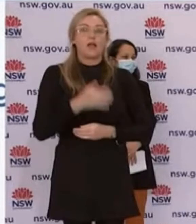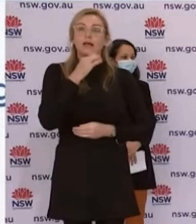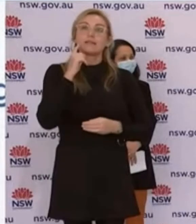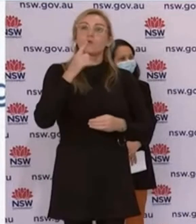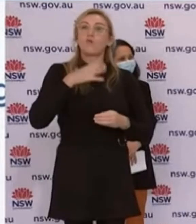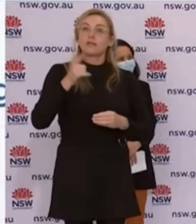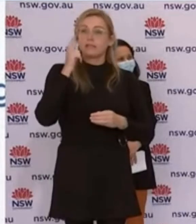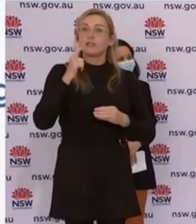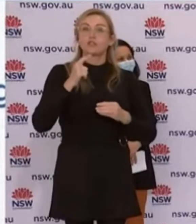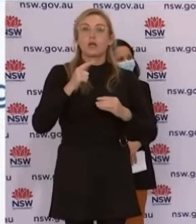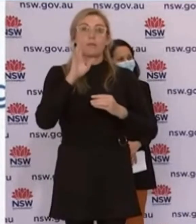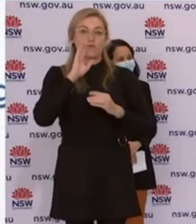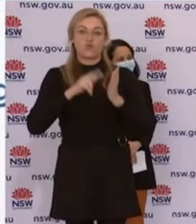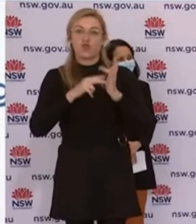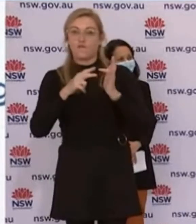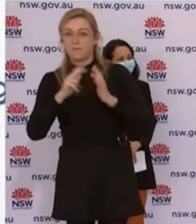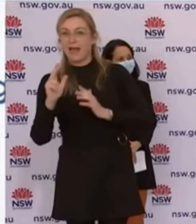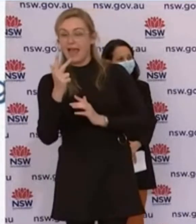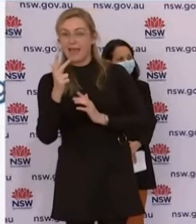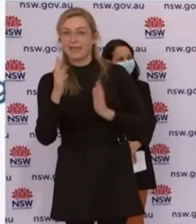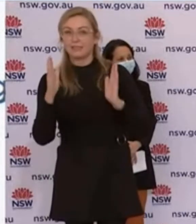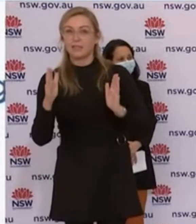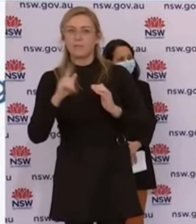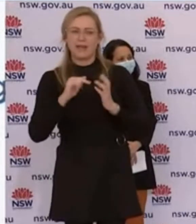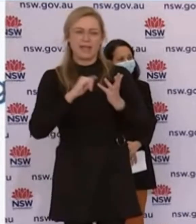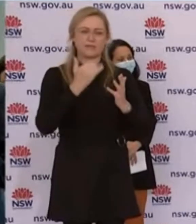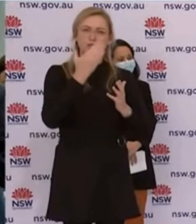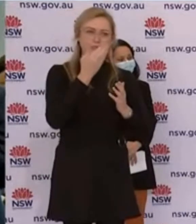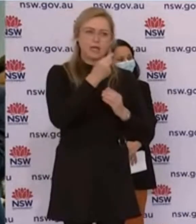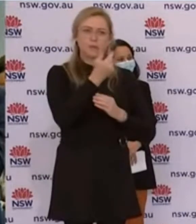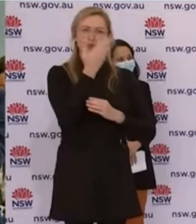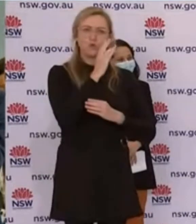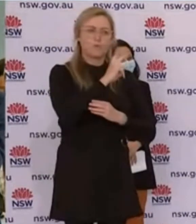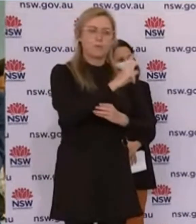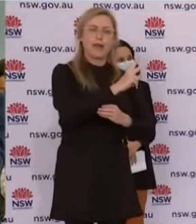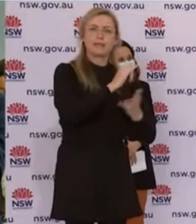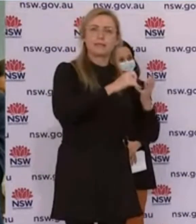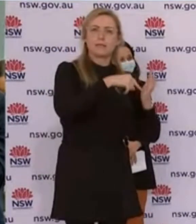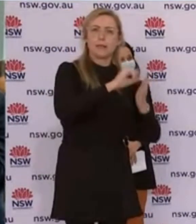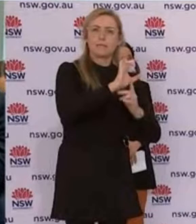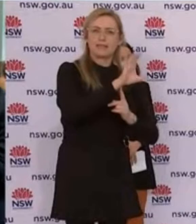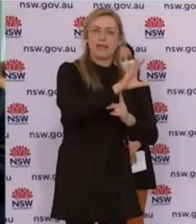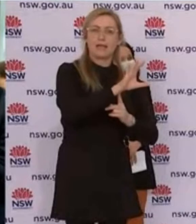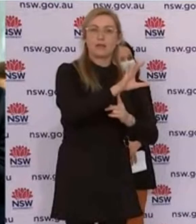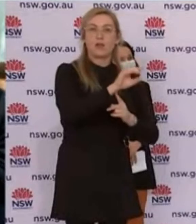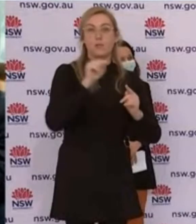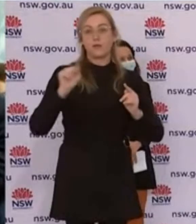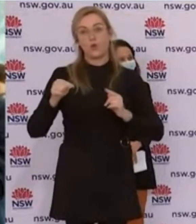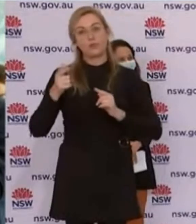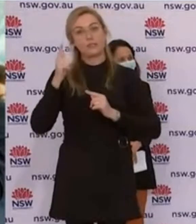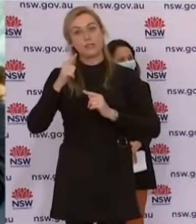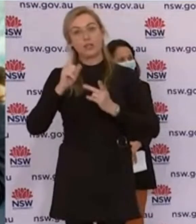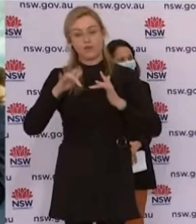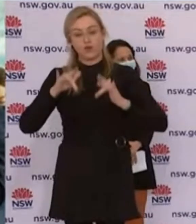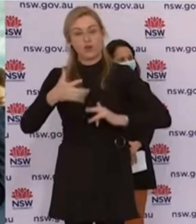November 8th, but some schools in the regions could be returning after September 10. So can teachers in the regions skip to the front of the queue? Well, many are still